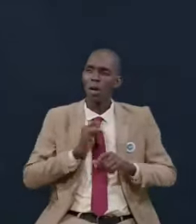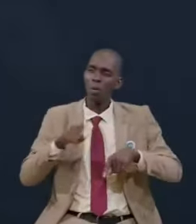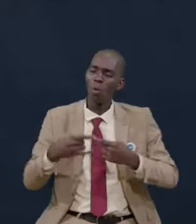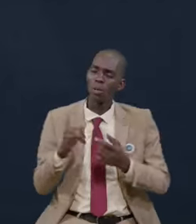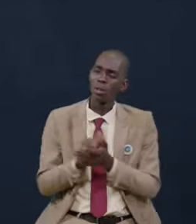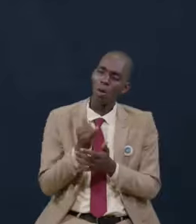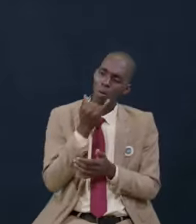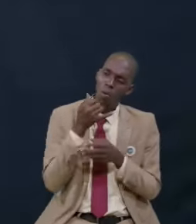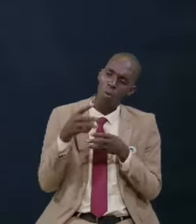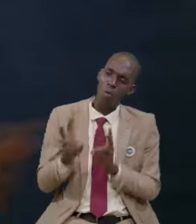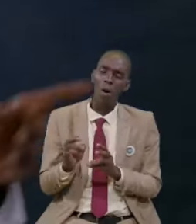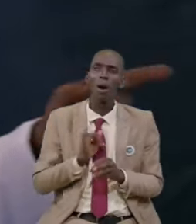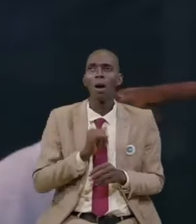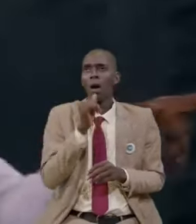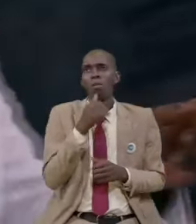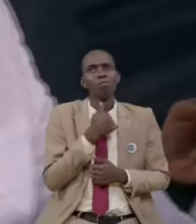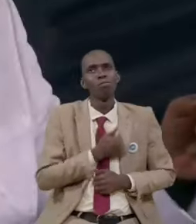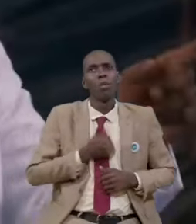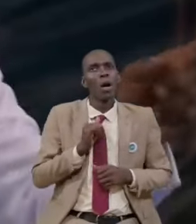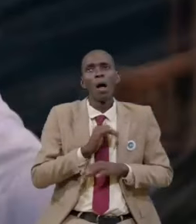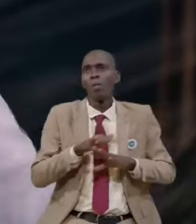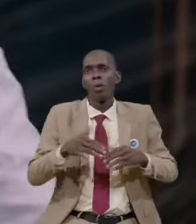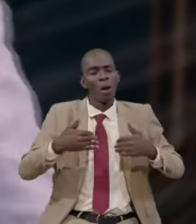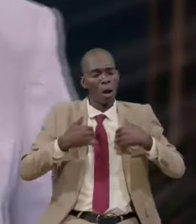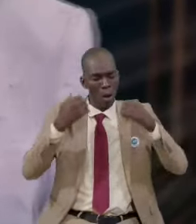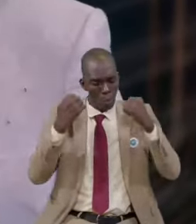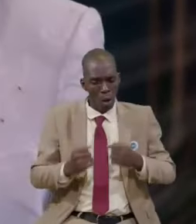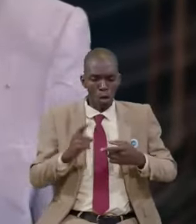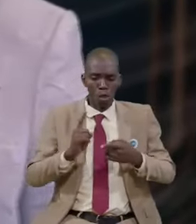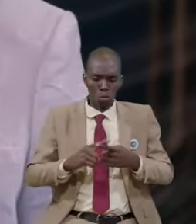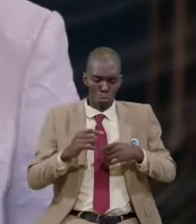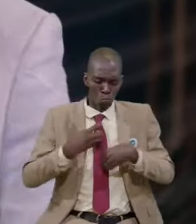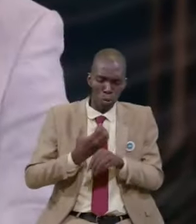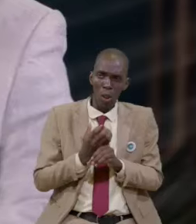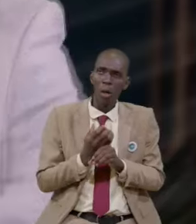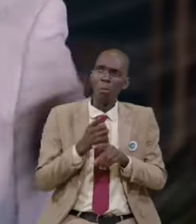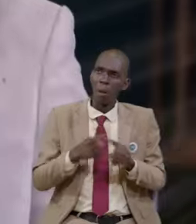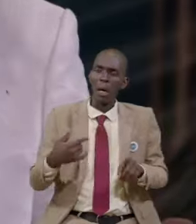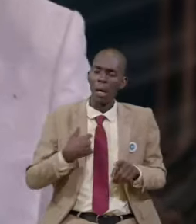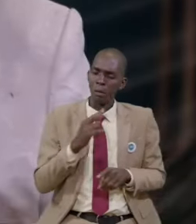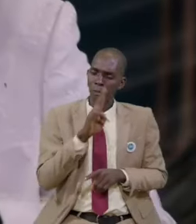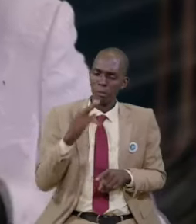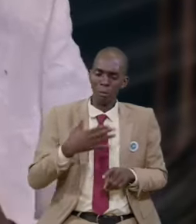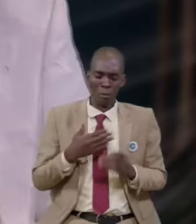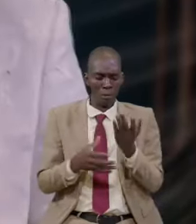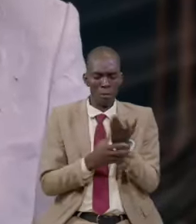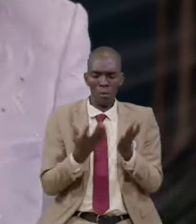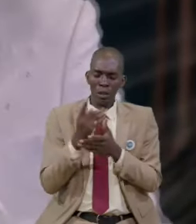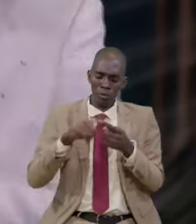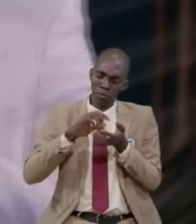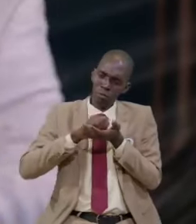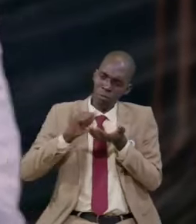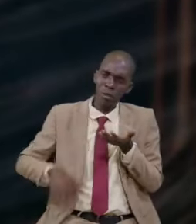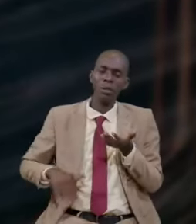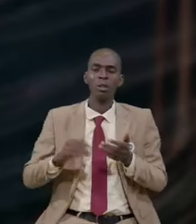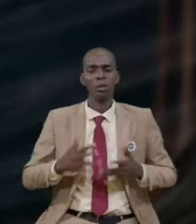have the power to create life. And then I use my prerogative to take life. I'm sorry. If